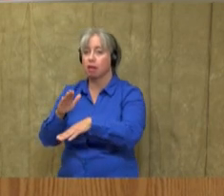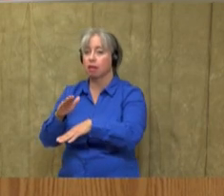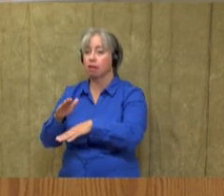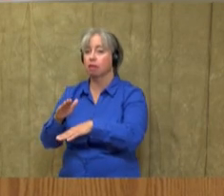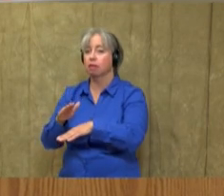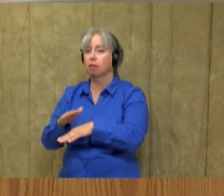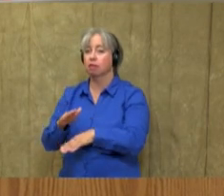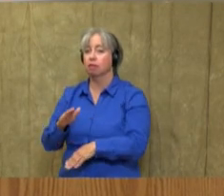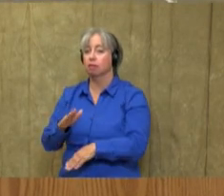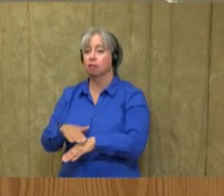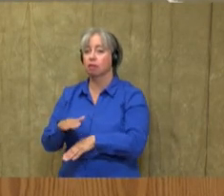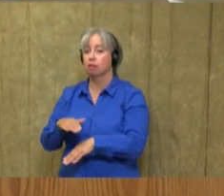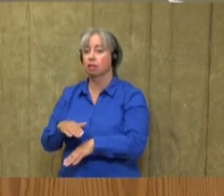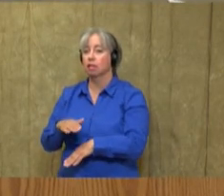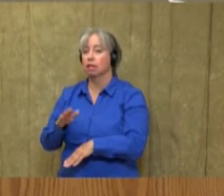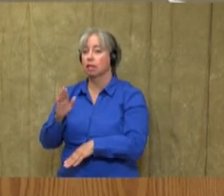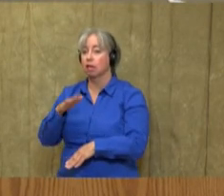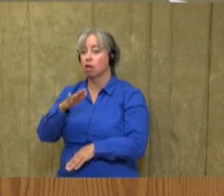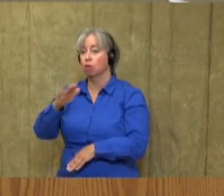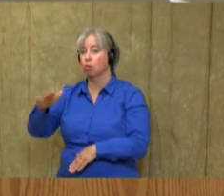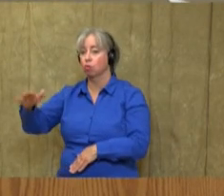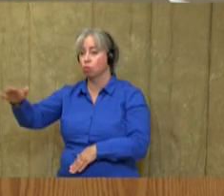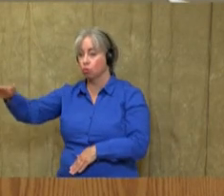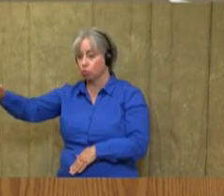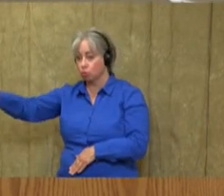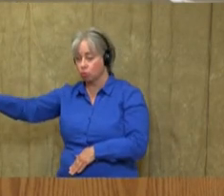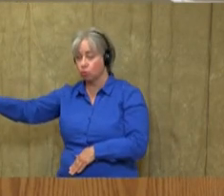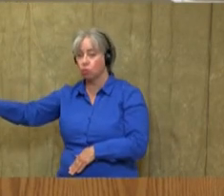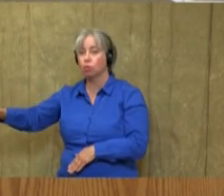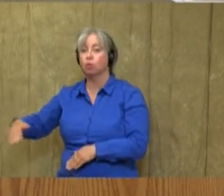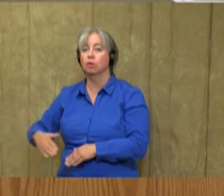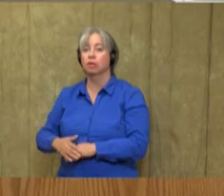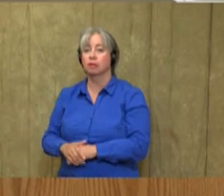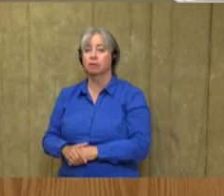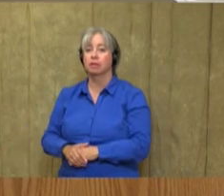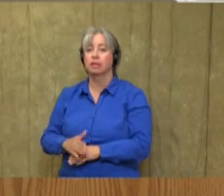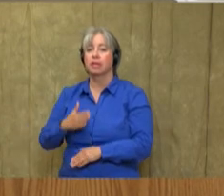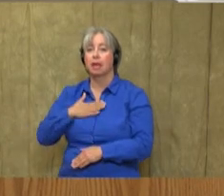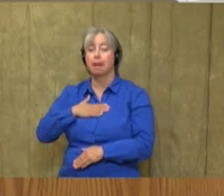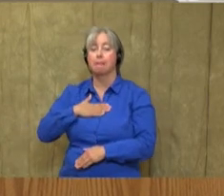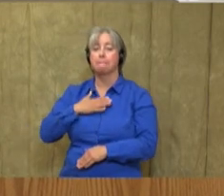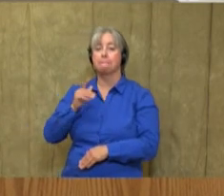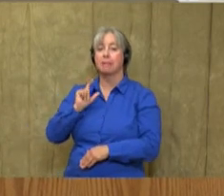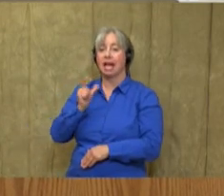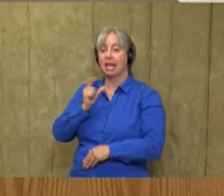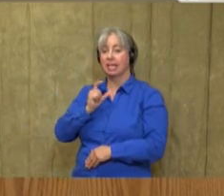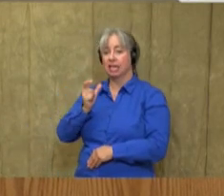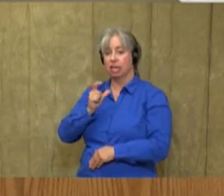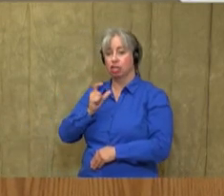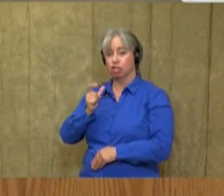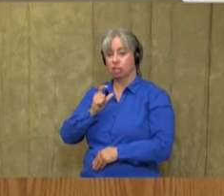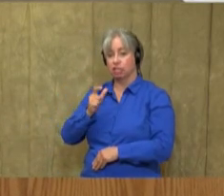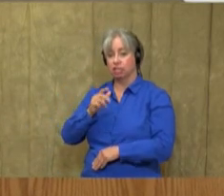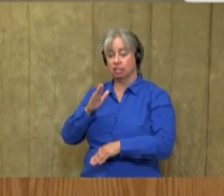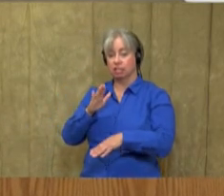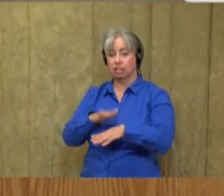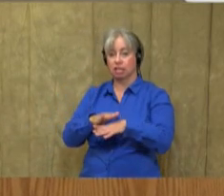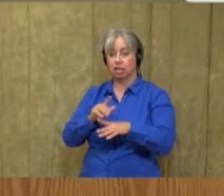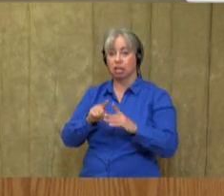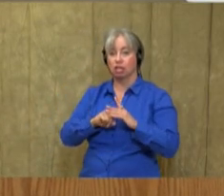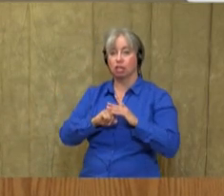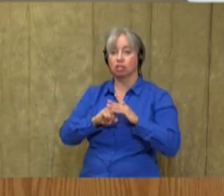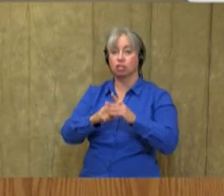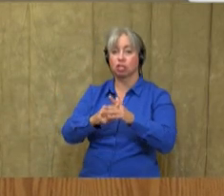the one skewer on this end, and you can see how my energy displacing this